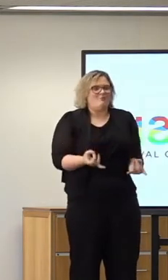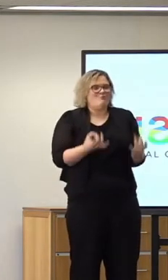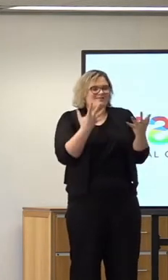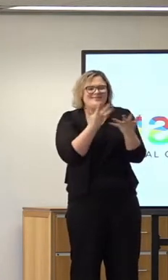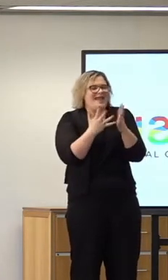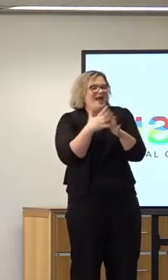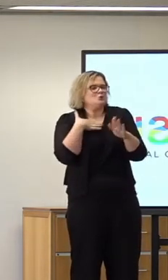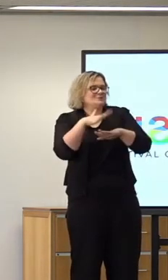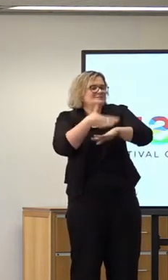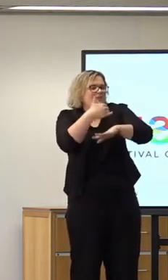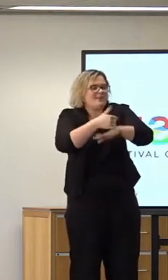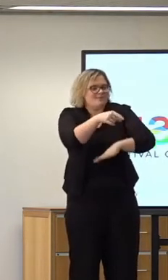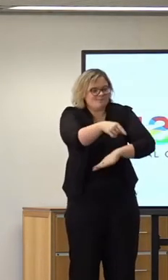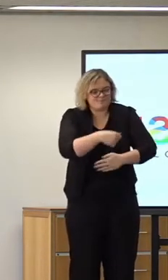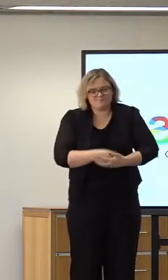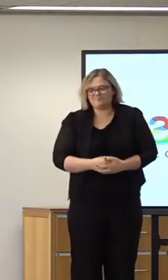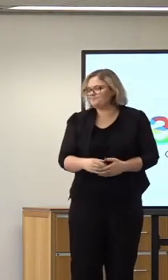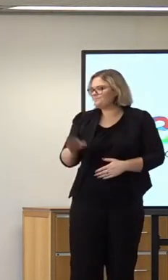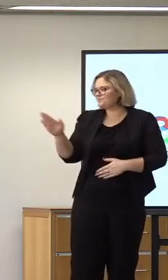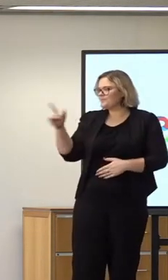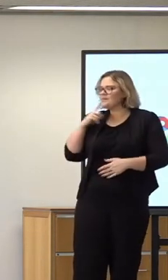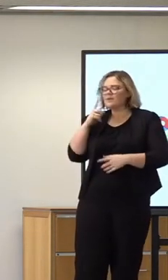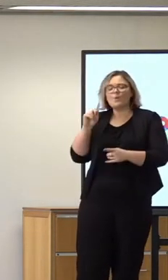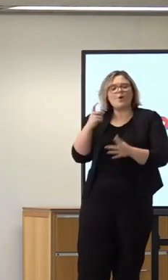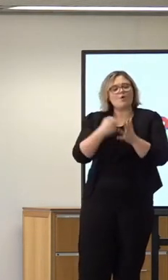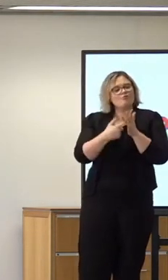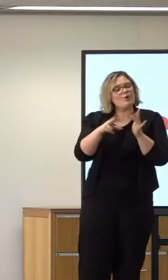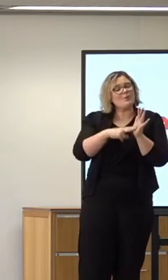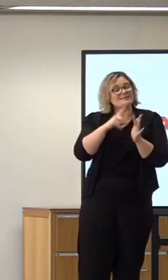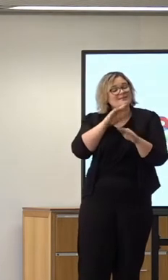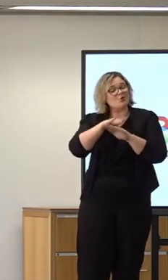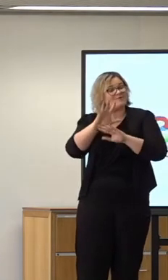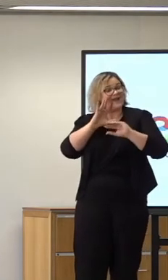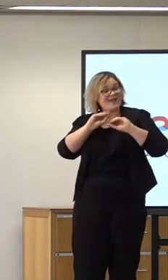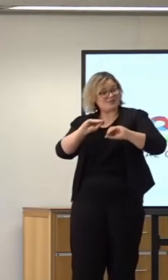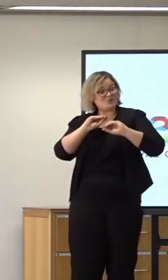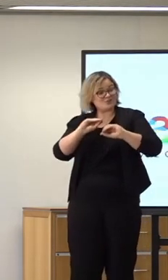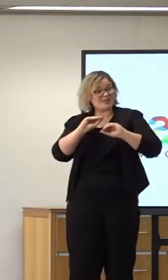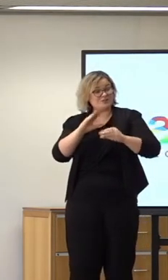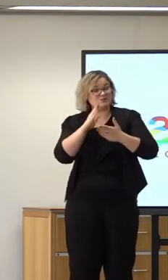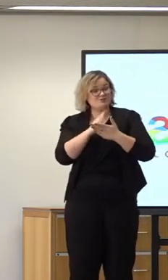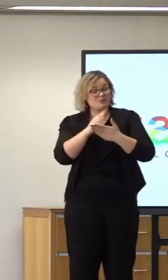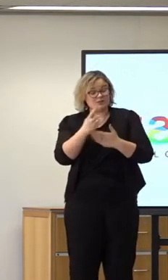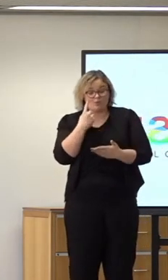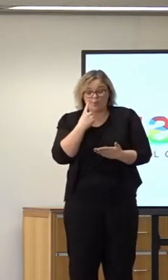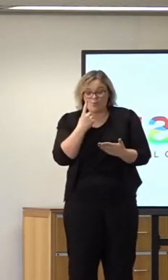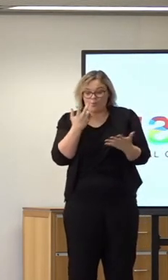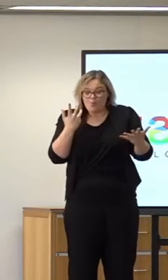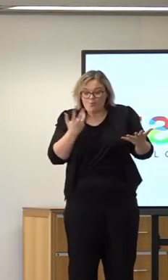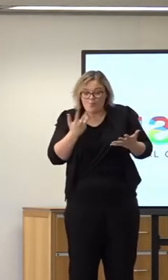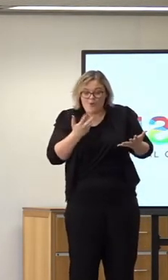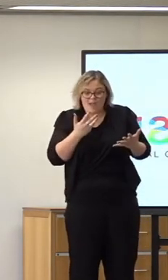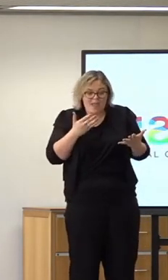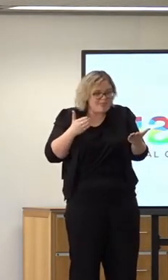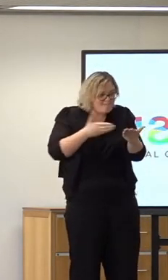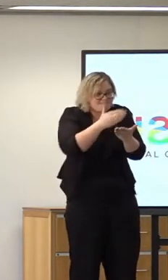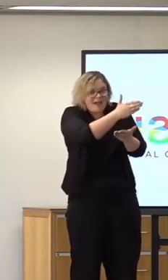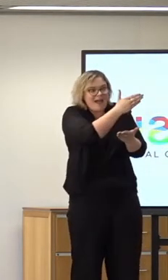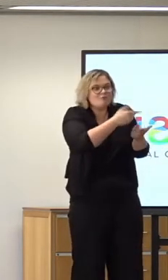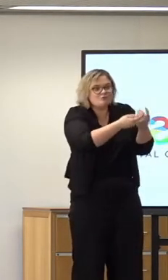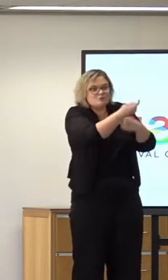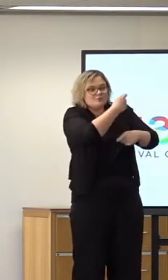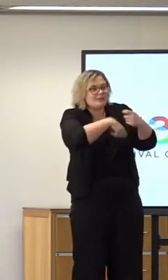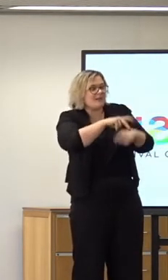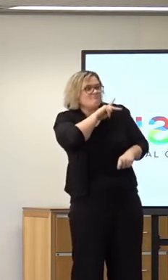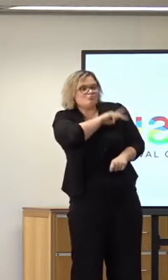well? Well, I think that comes back to what Rowan was saying about education, where I think it's also looking at what the pathway is to becoming